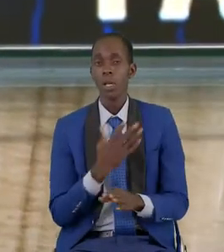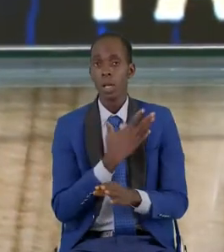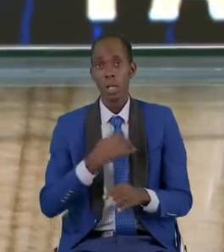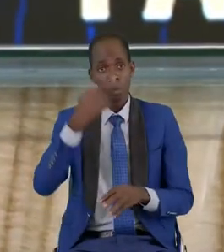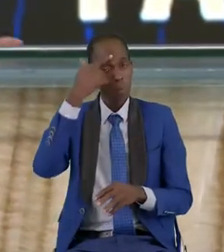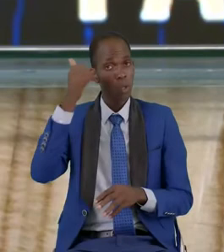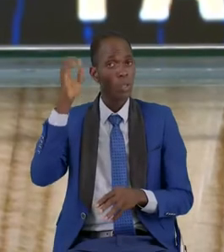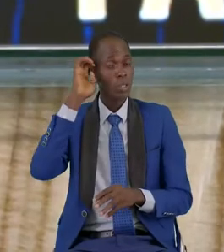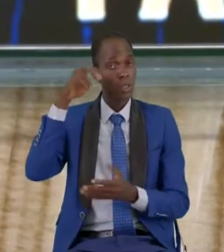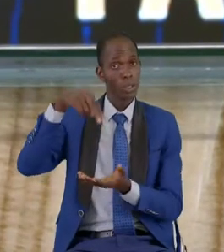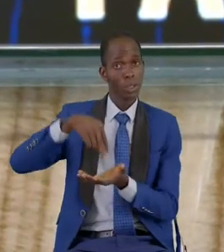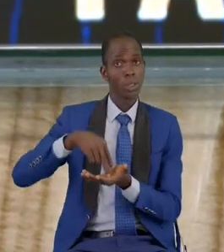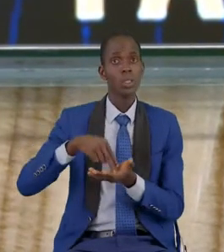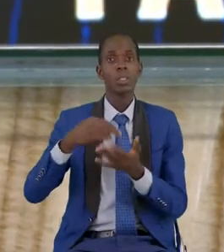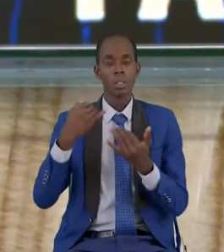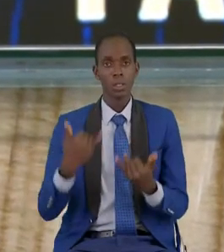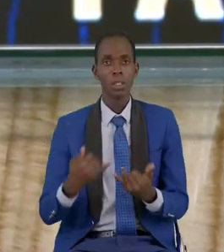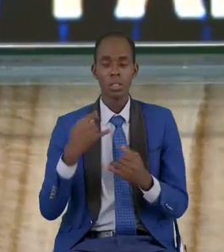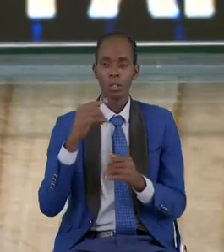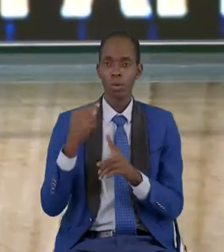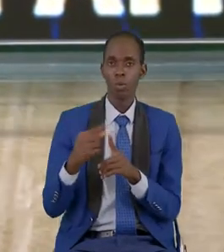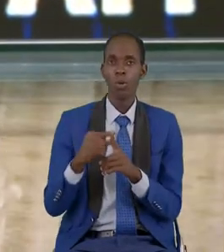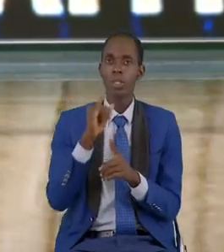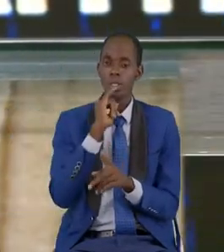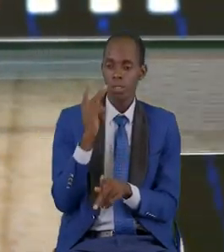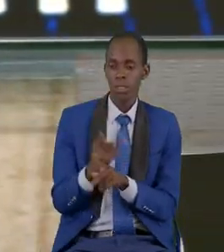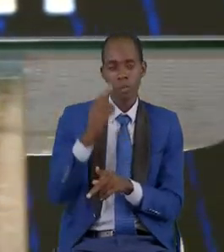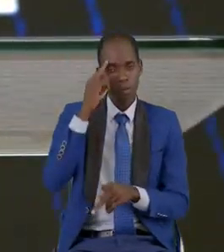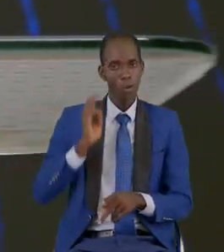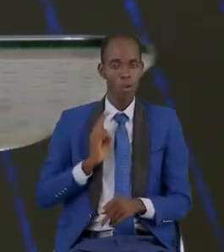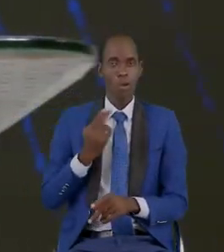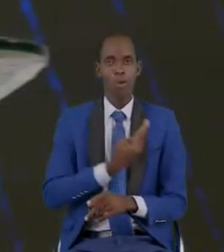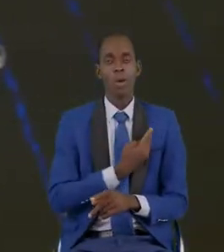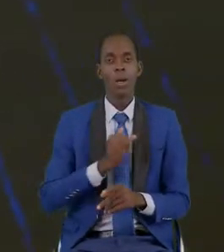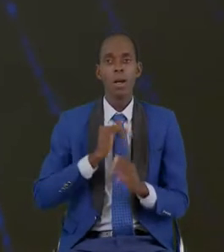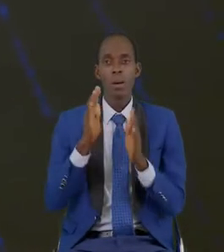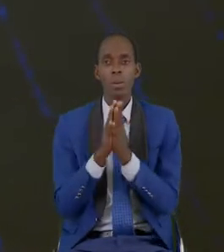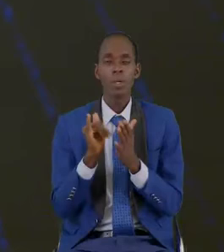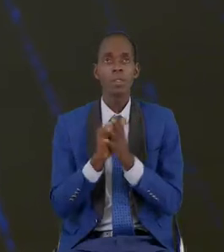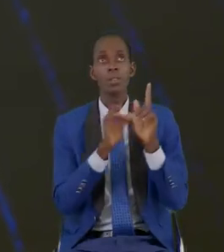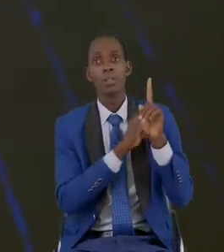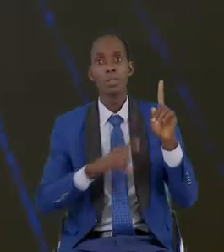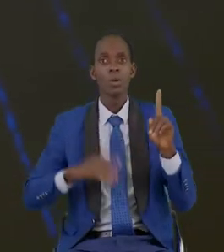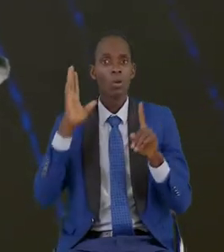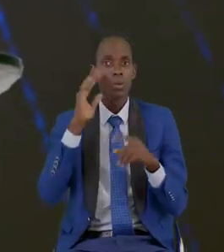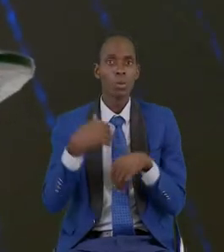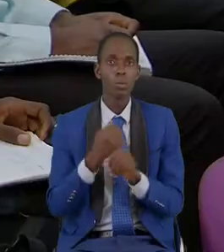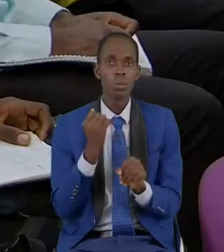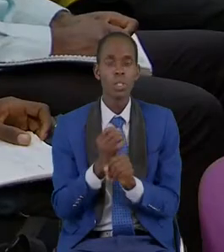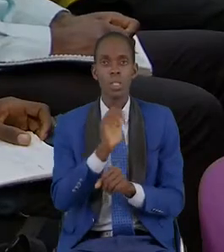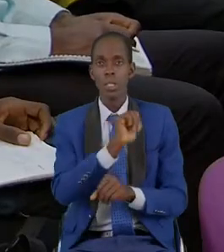word is now preserved for us. I pray the Lord will make a Paul out of